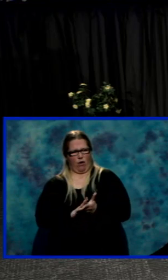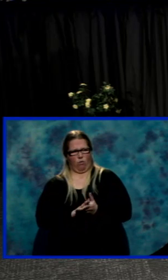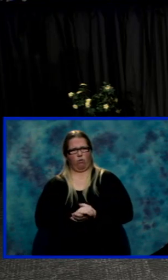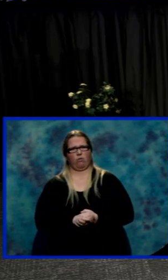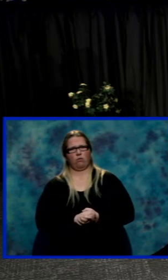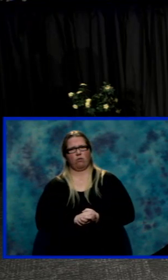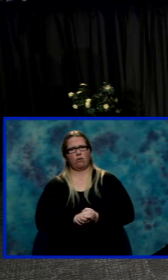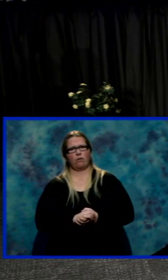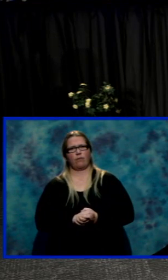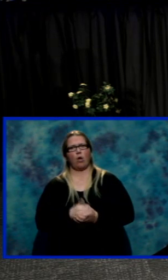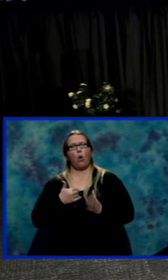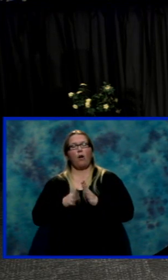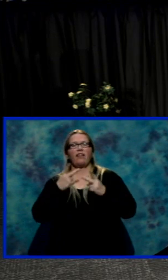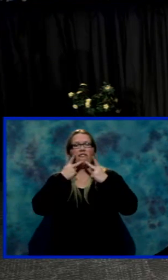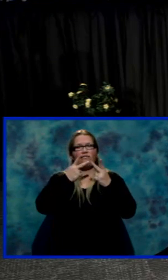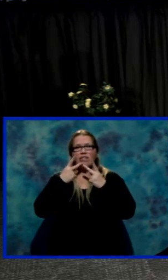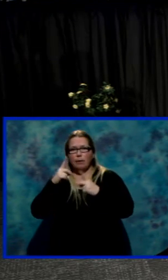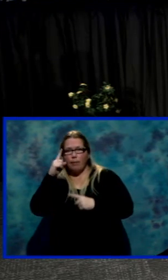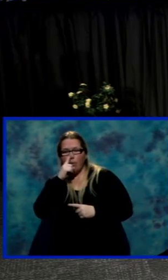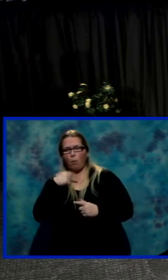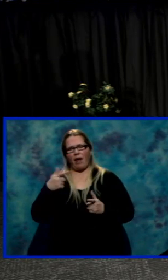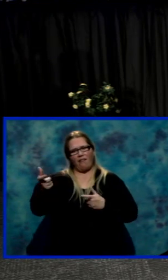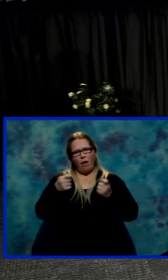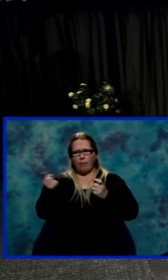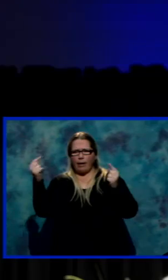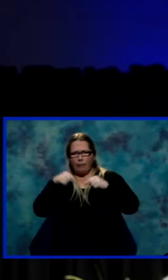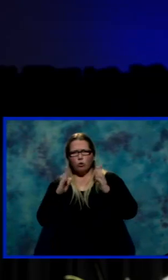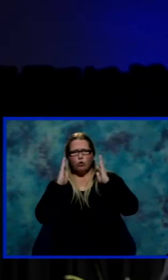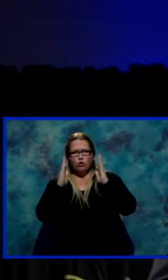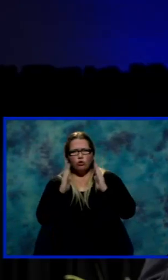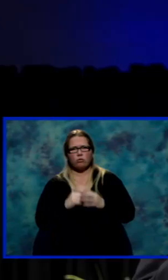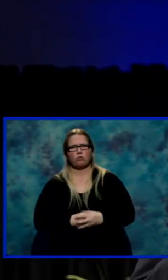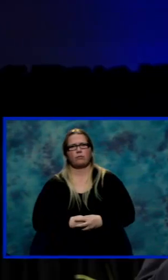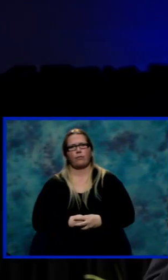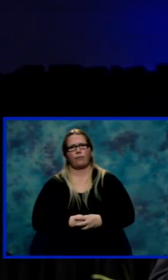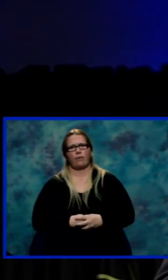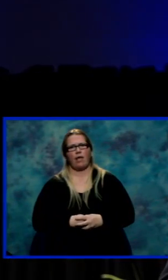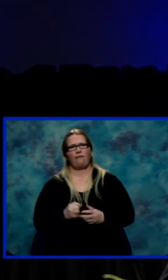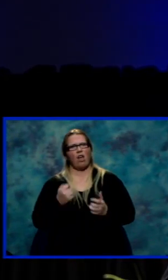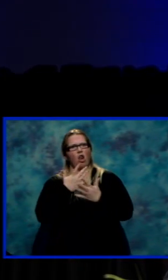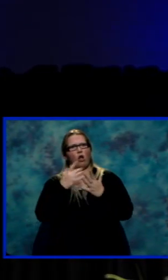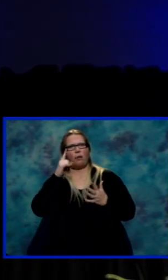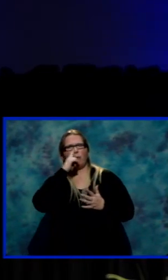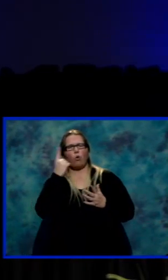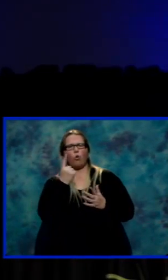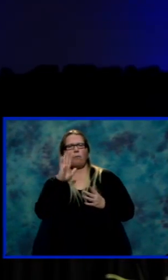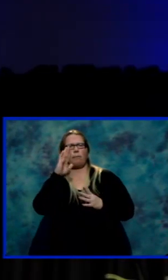That was all we did. We went and visited people and just invited them to come to church. There were a whole bunch of former Adventists who were married to